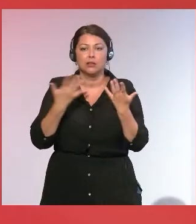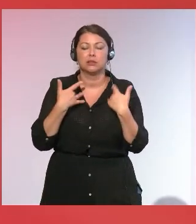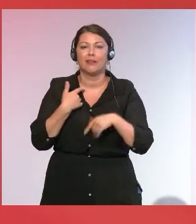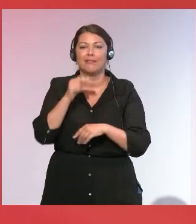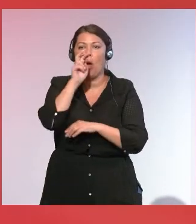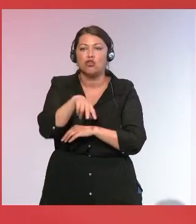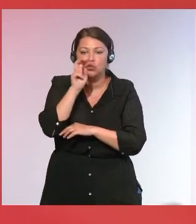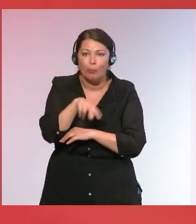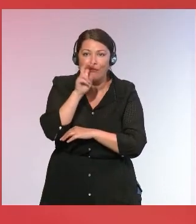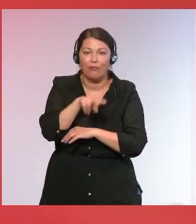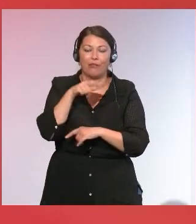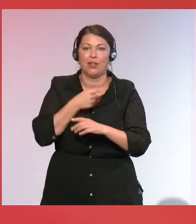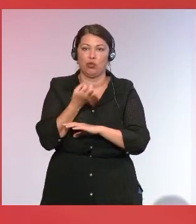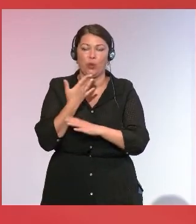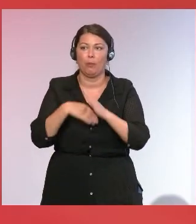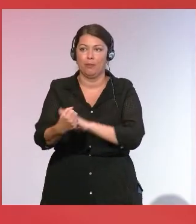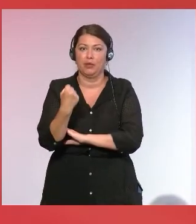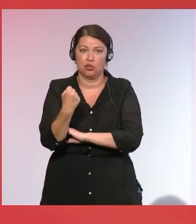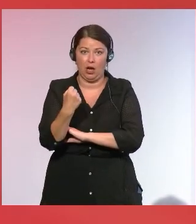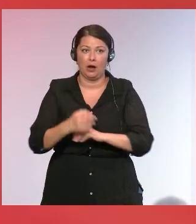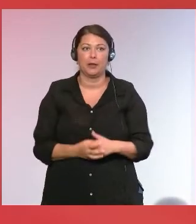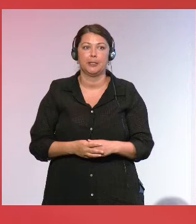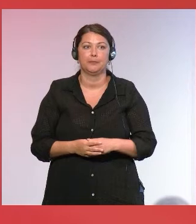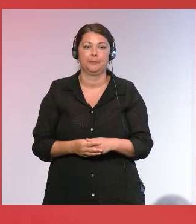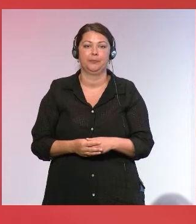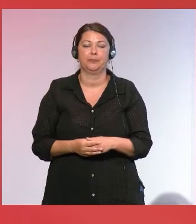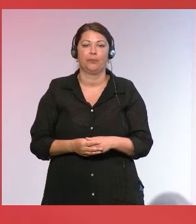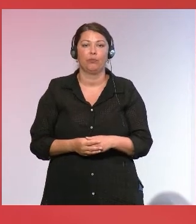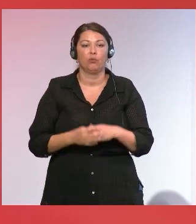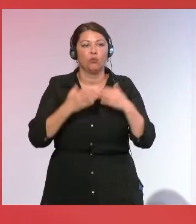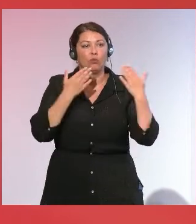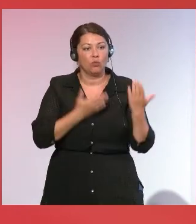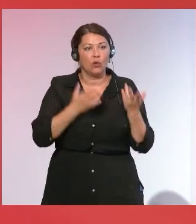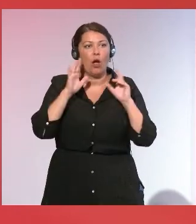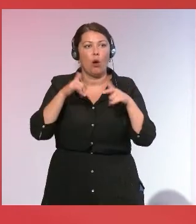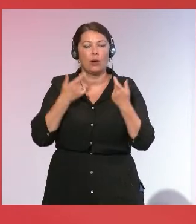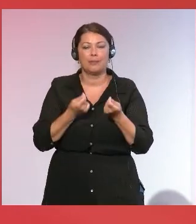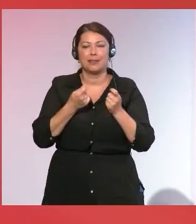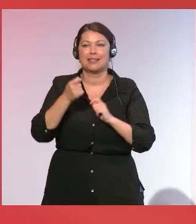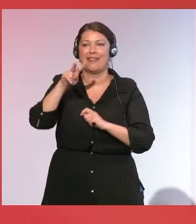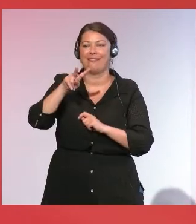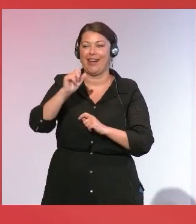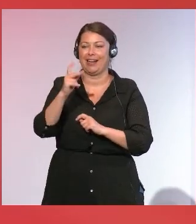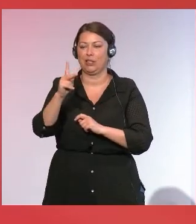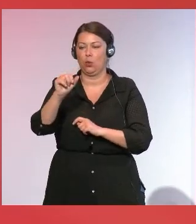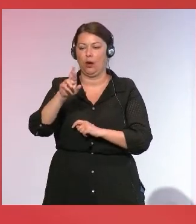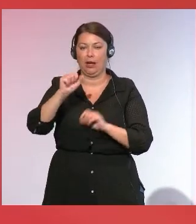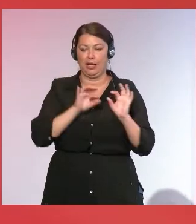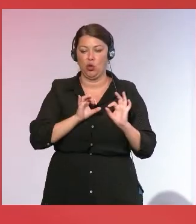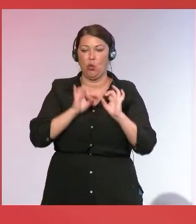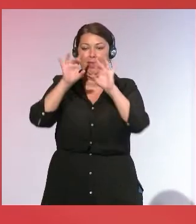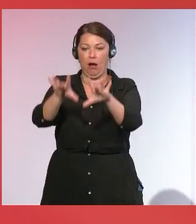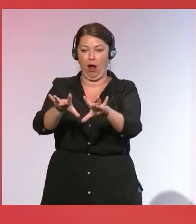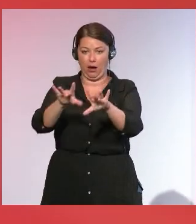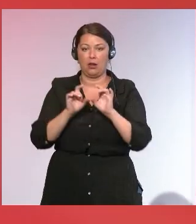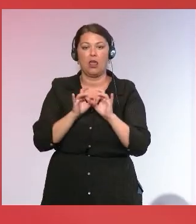So if we move on to vector-borne diseases, so these are diseases that are transmitted by an insect such as a mosquito